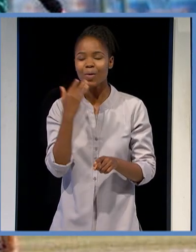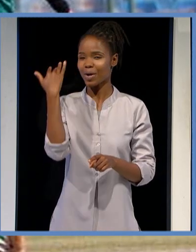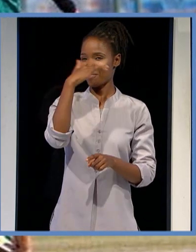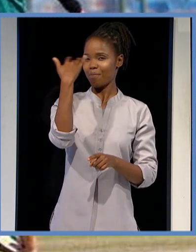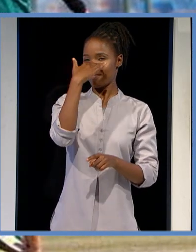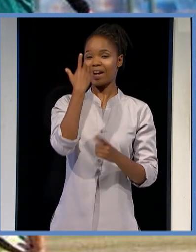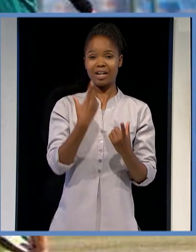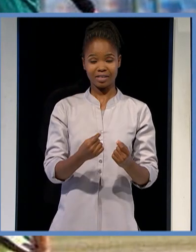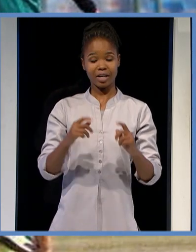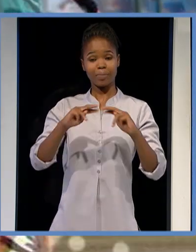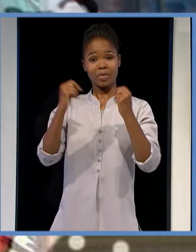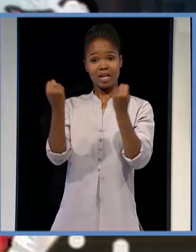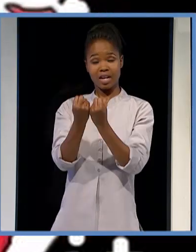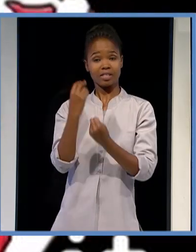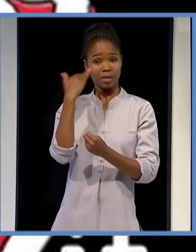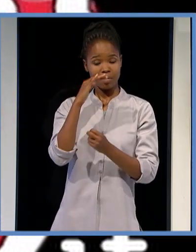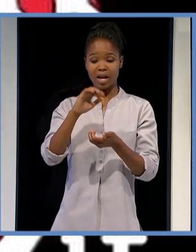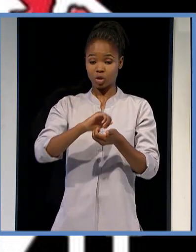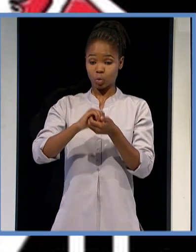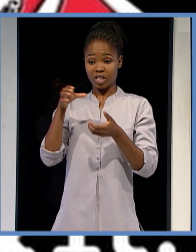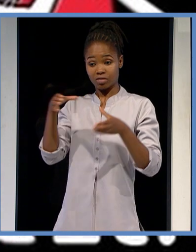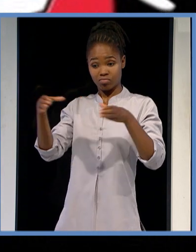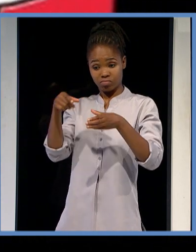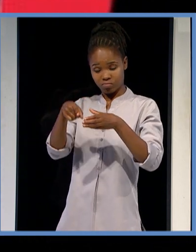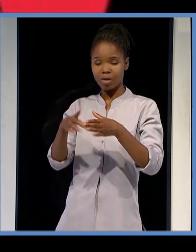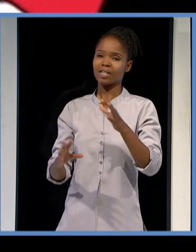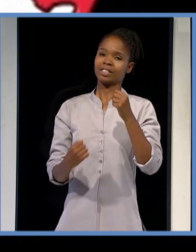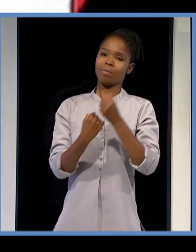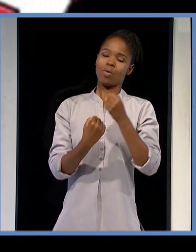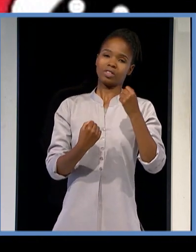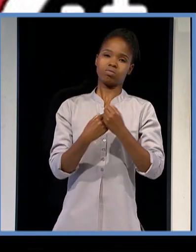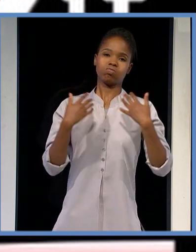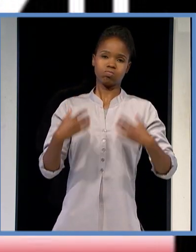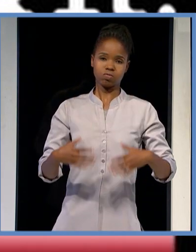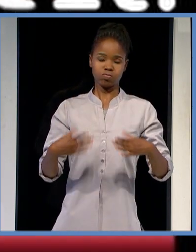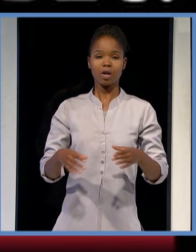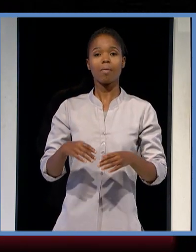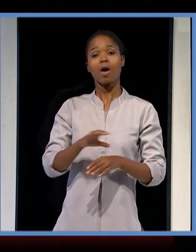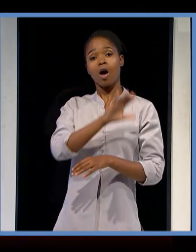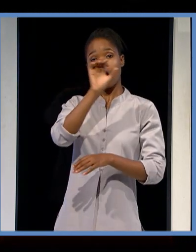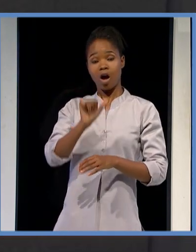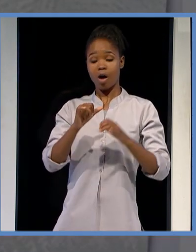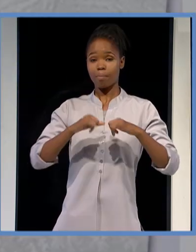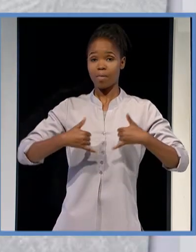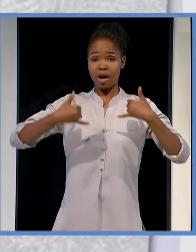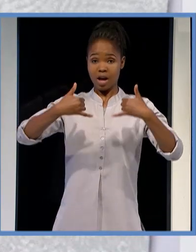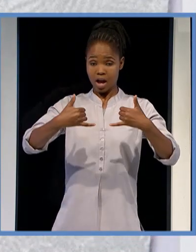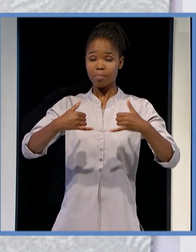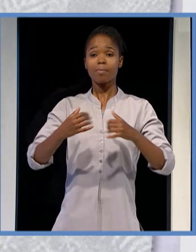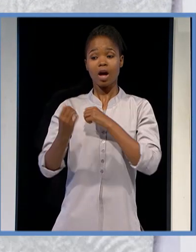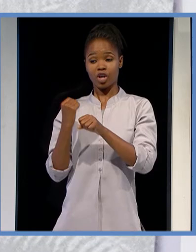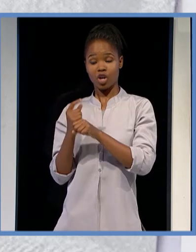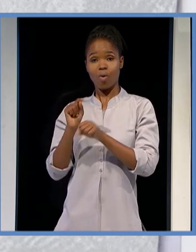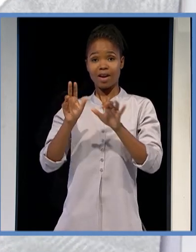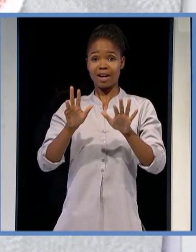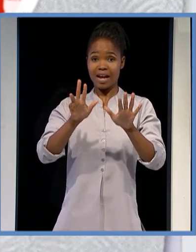where the National Blind Cricket Association come in. South Africa won the inaugural Blind Cricket World Cup in '98, and despite a